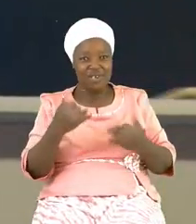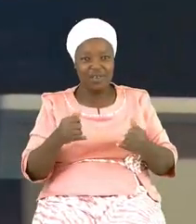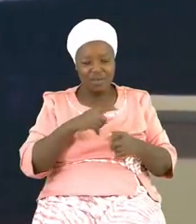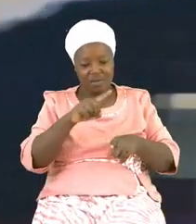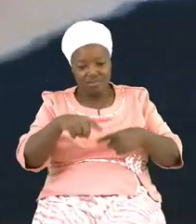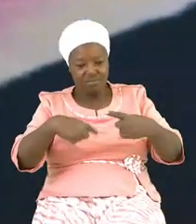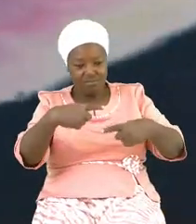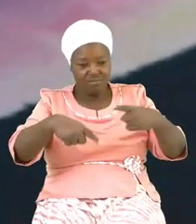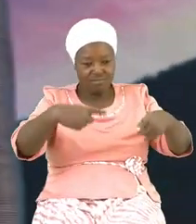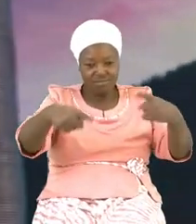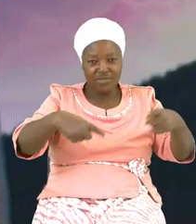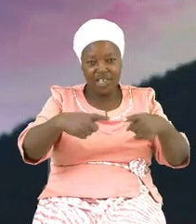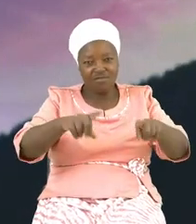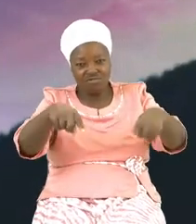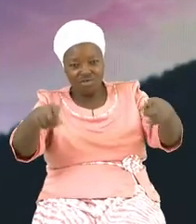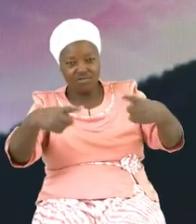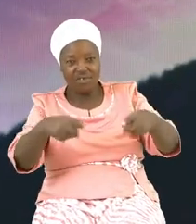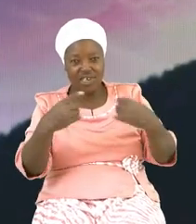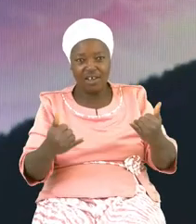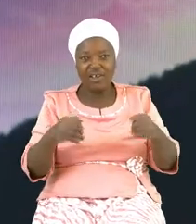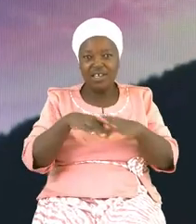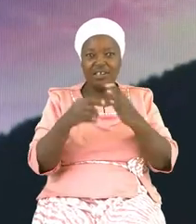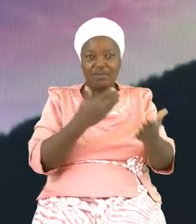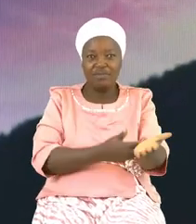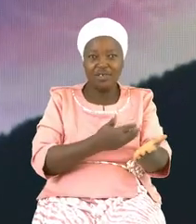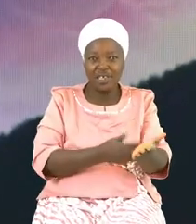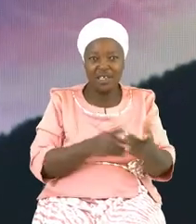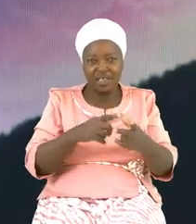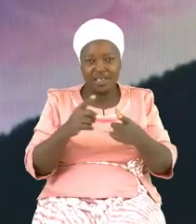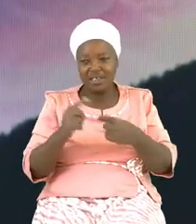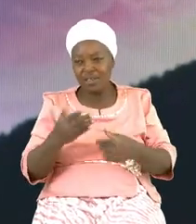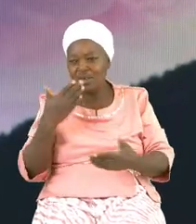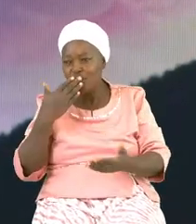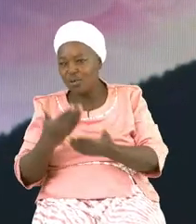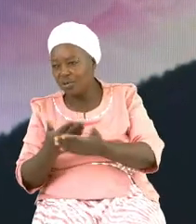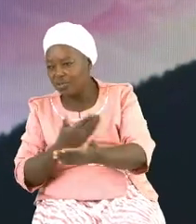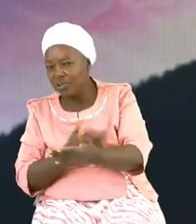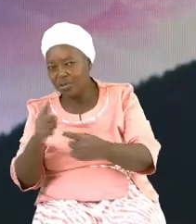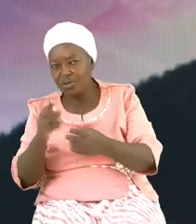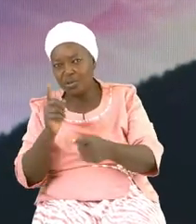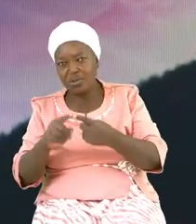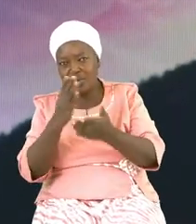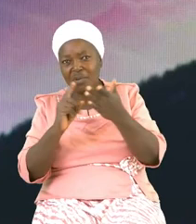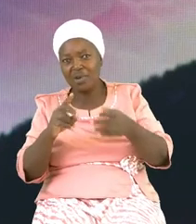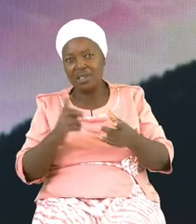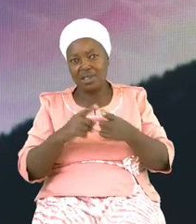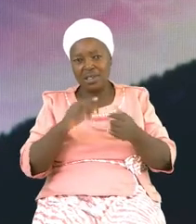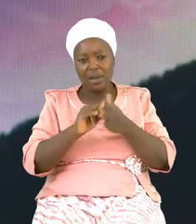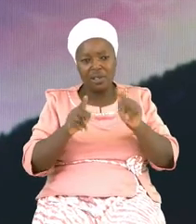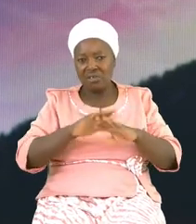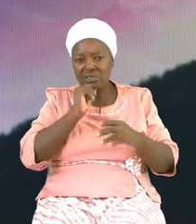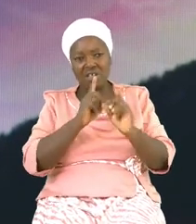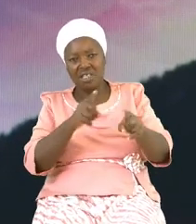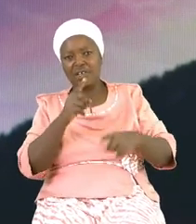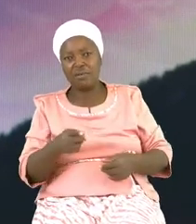going in the morning. And you say good morning to somebody. And, you know, he did not respond.